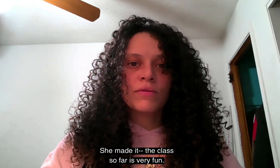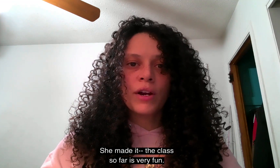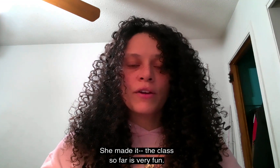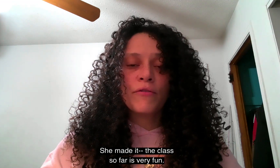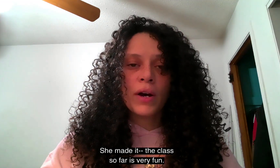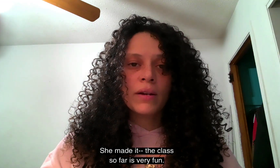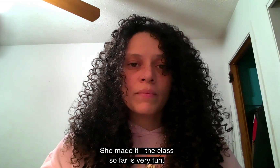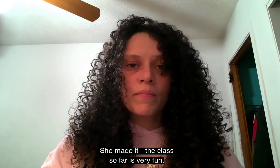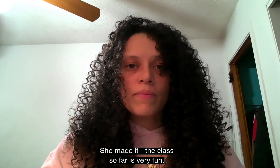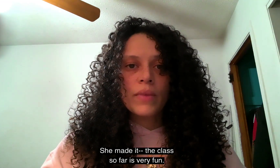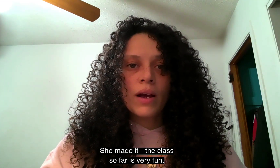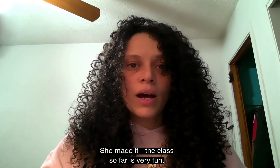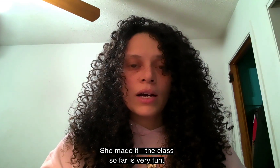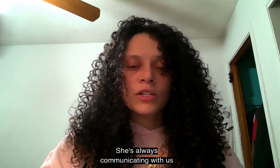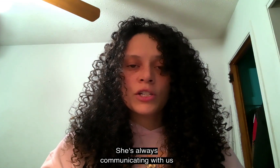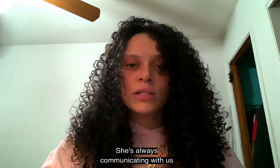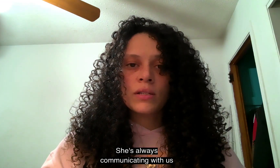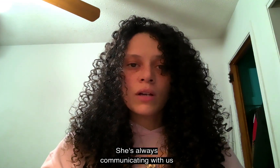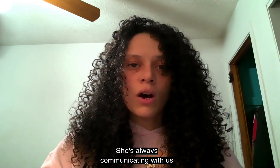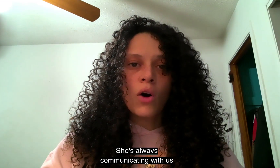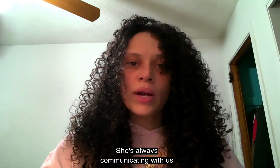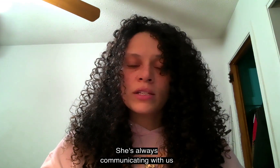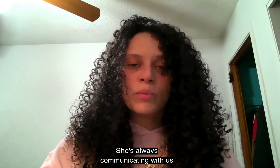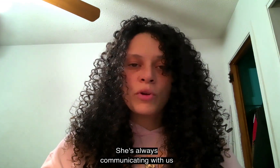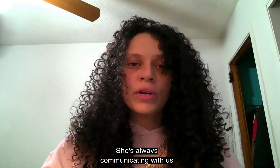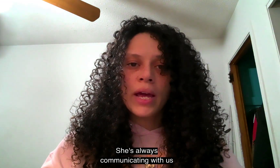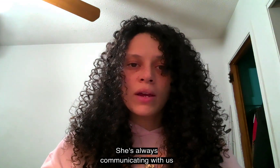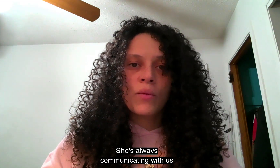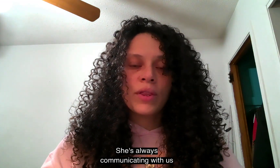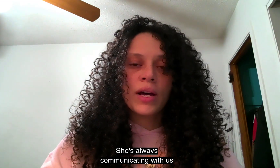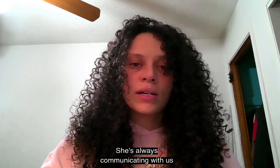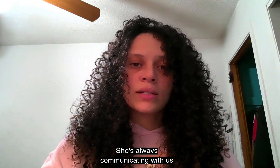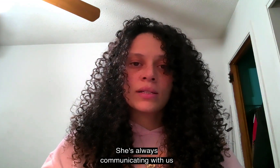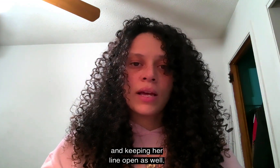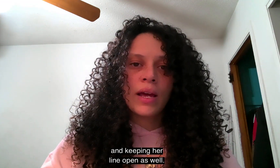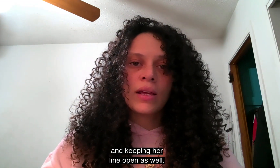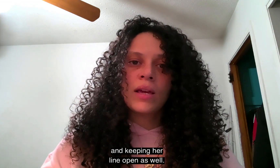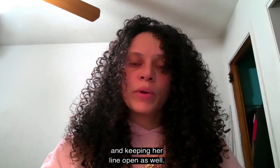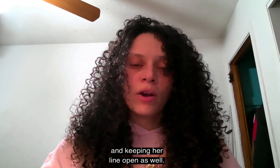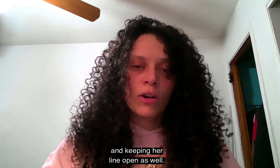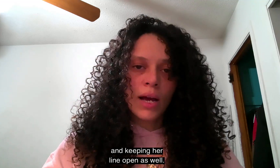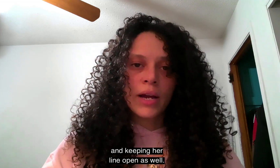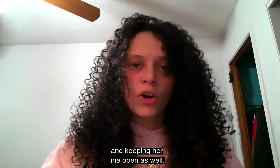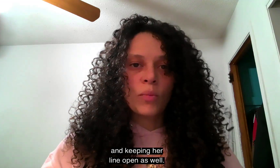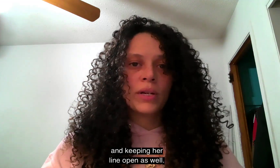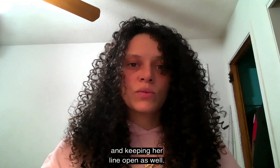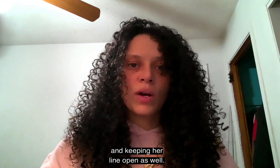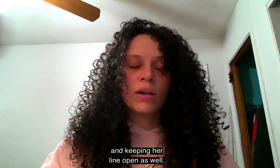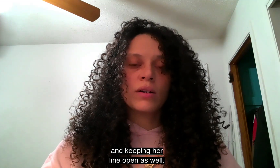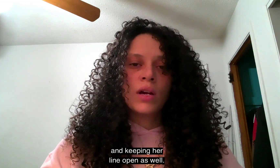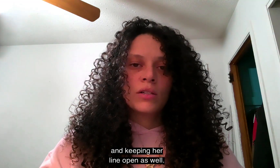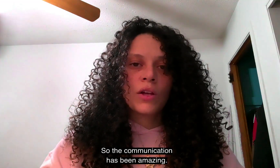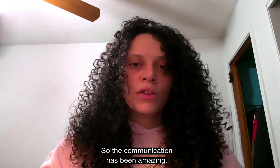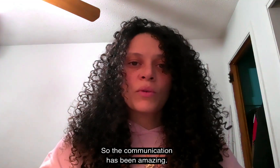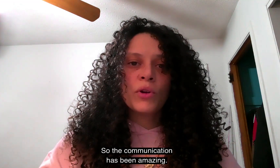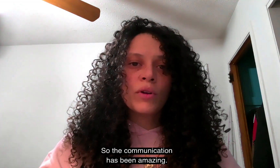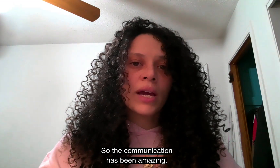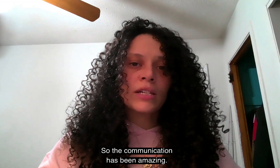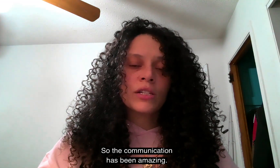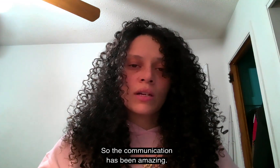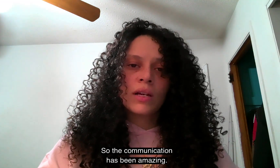so far. It's very fun. She's always communicating with us and keeping her line open as well. So